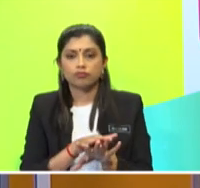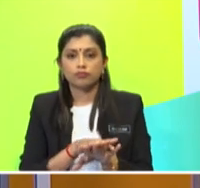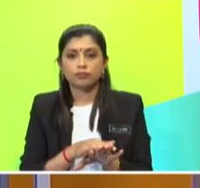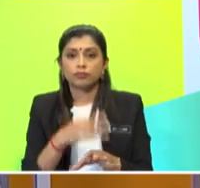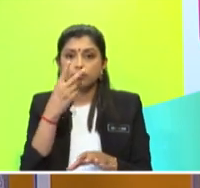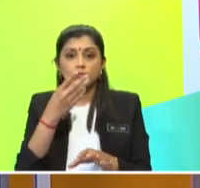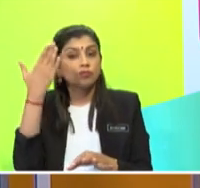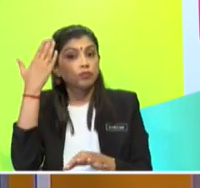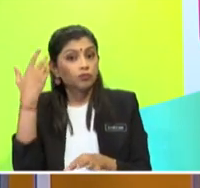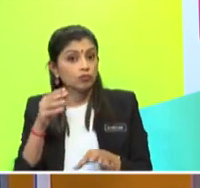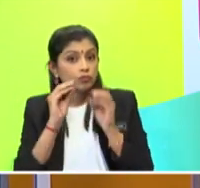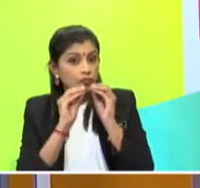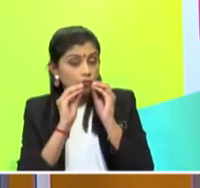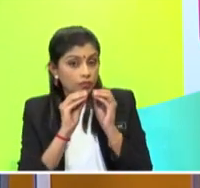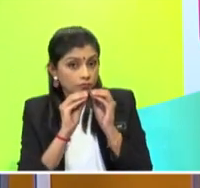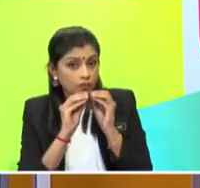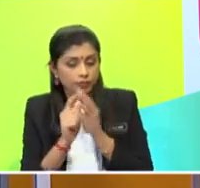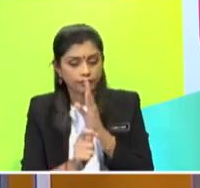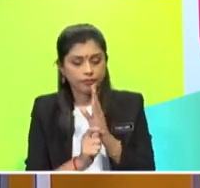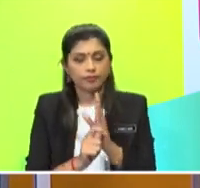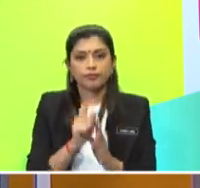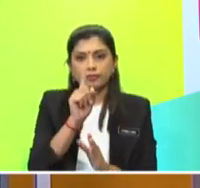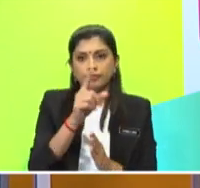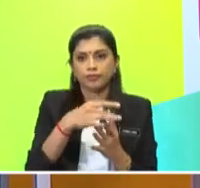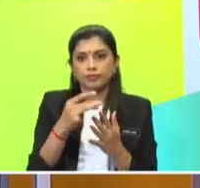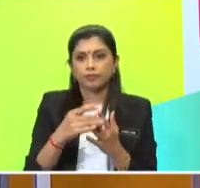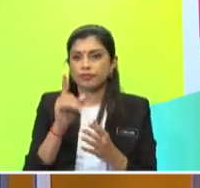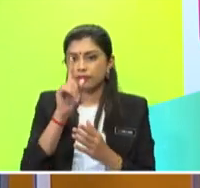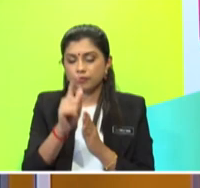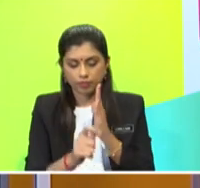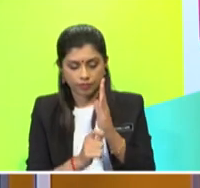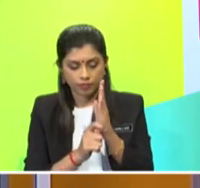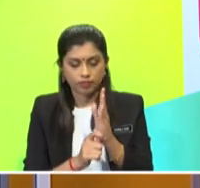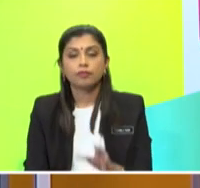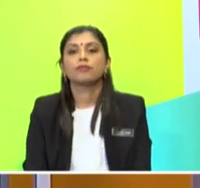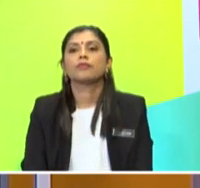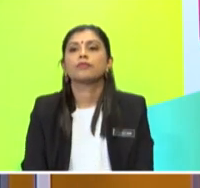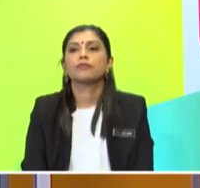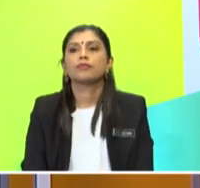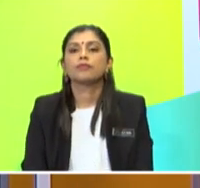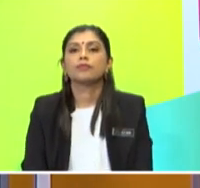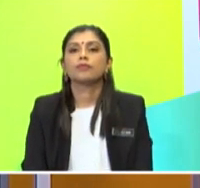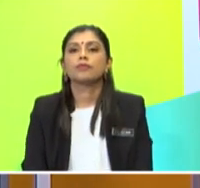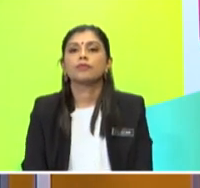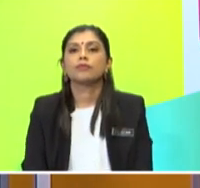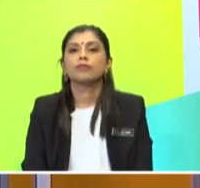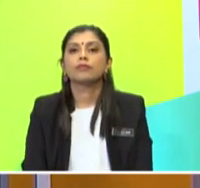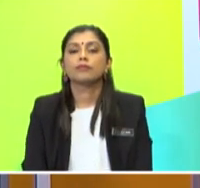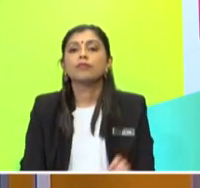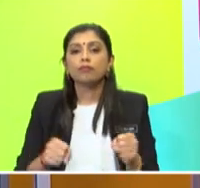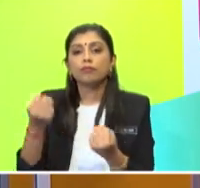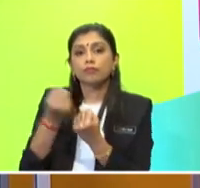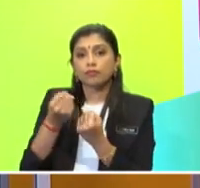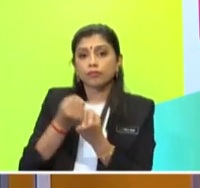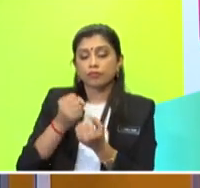from that. So you just need to add in addition, we can support school programs by